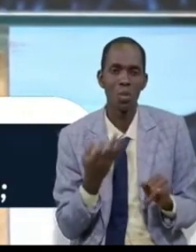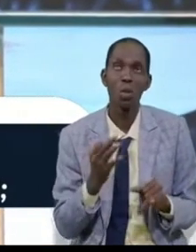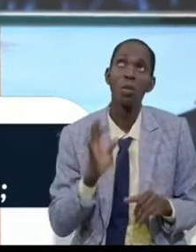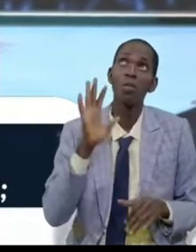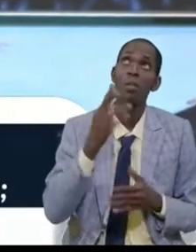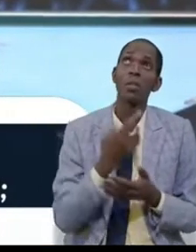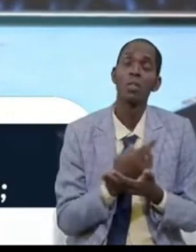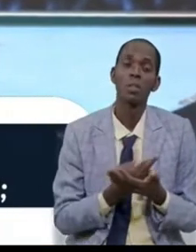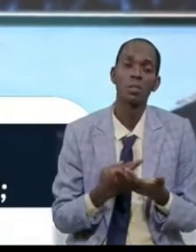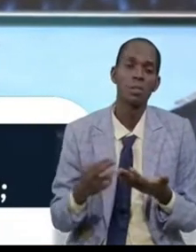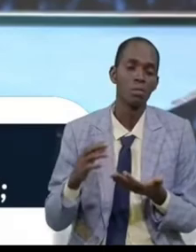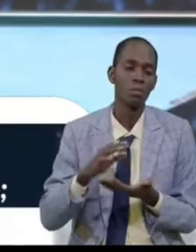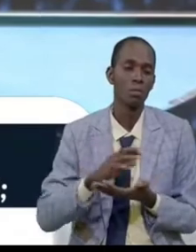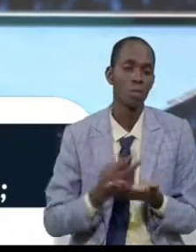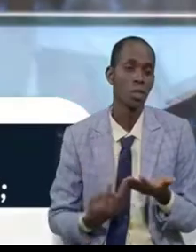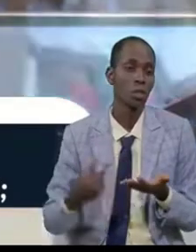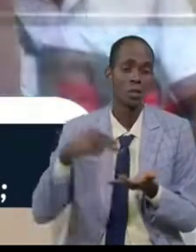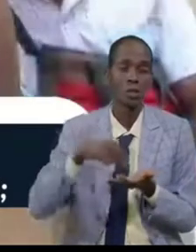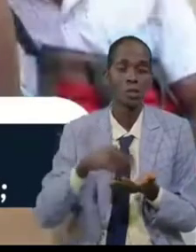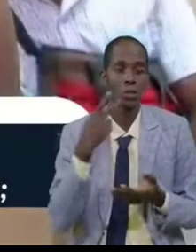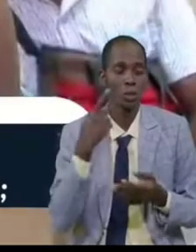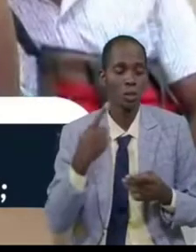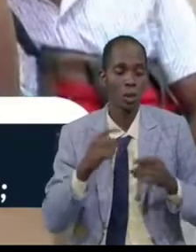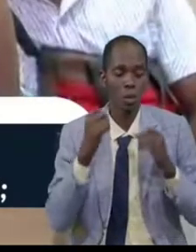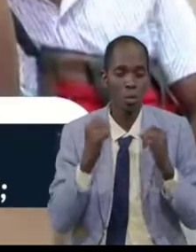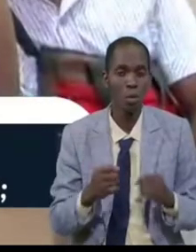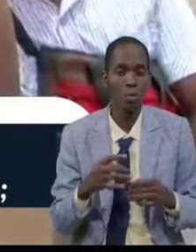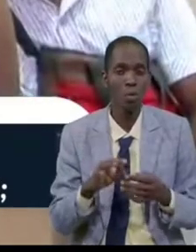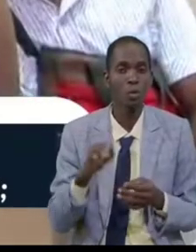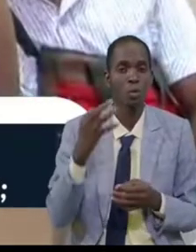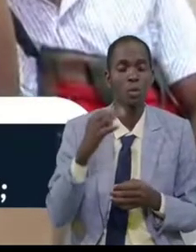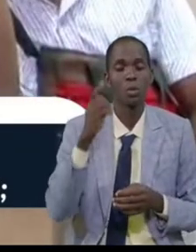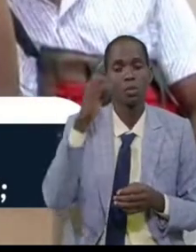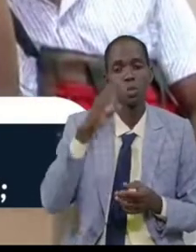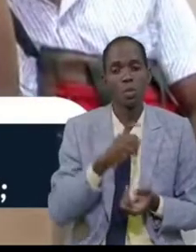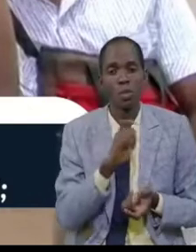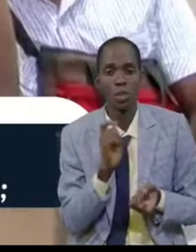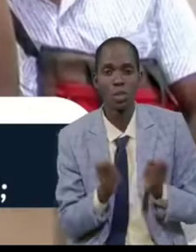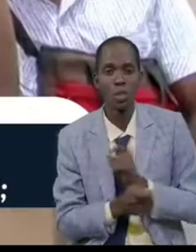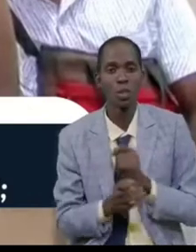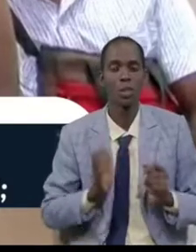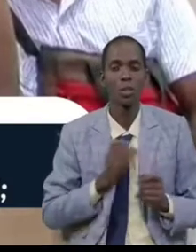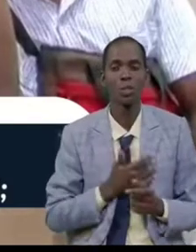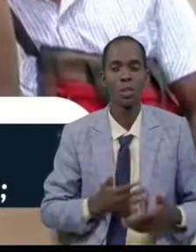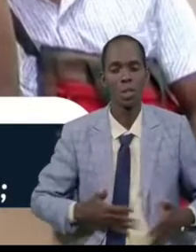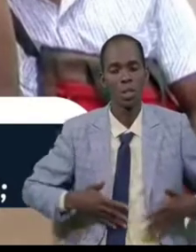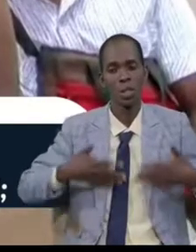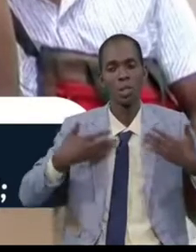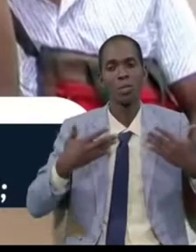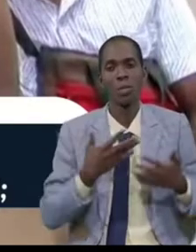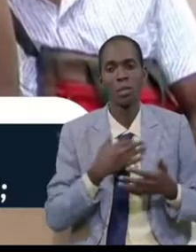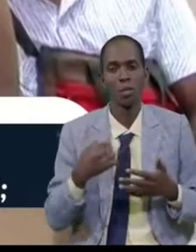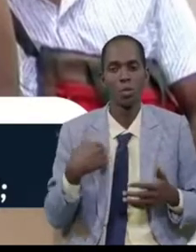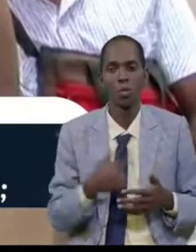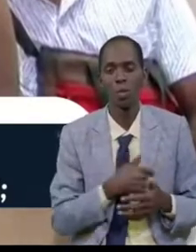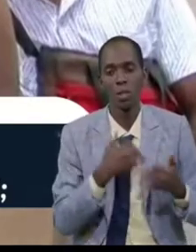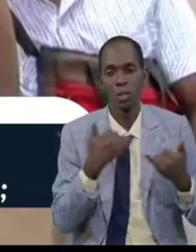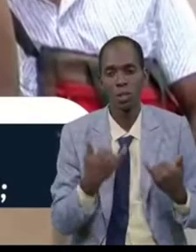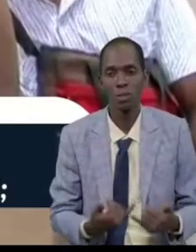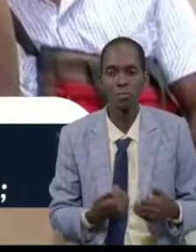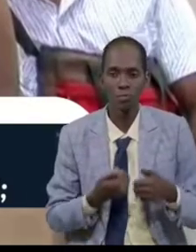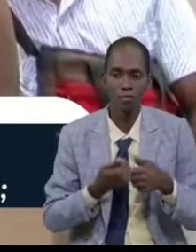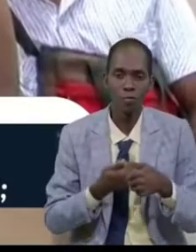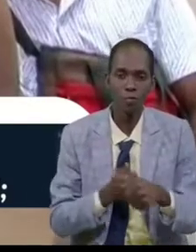the Spirit of God turns our lives around, and then we walk in the likeness of